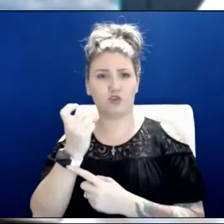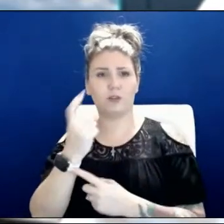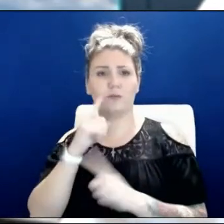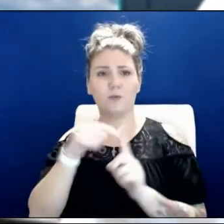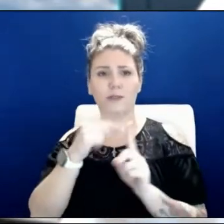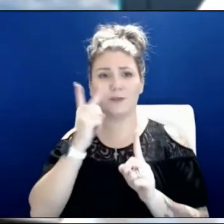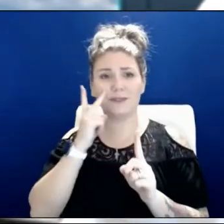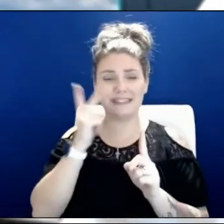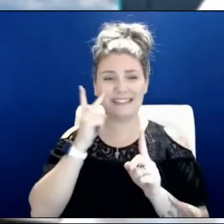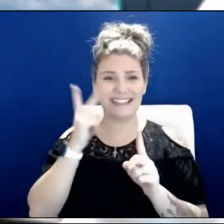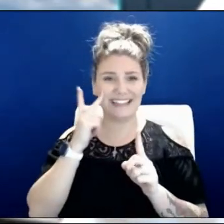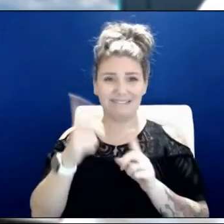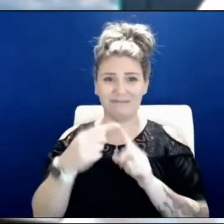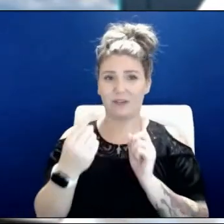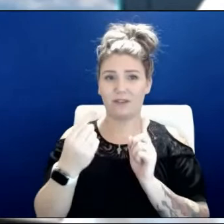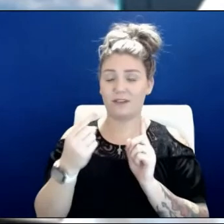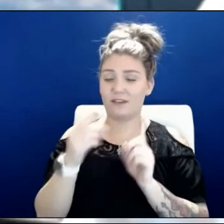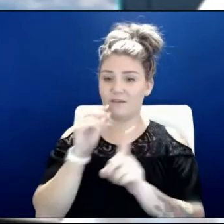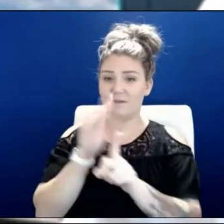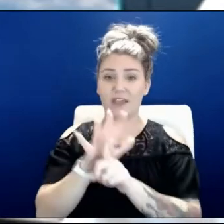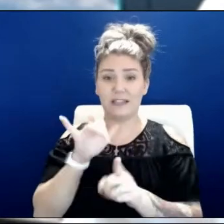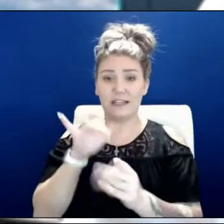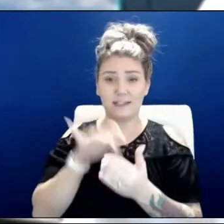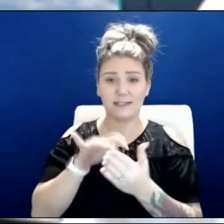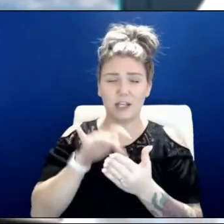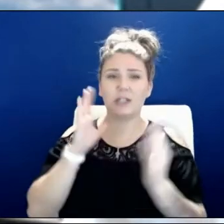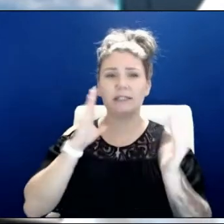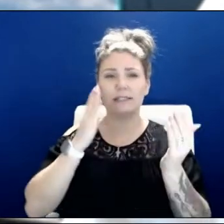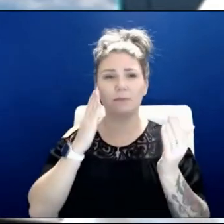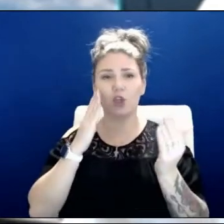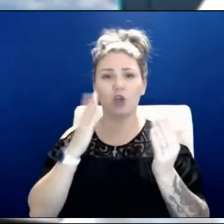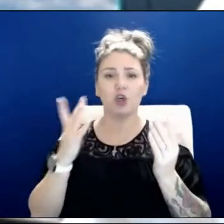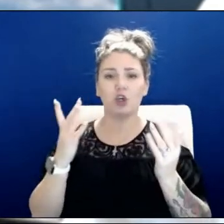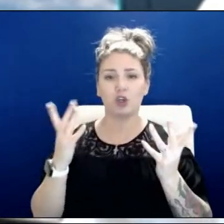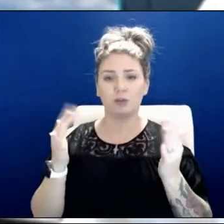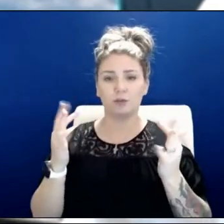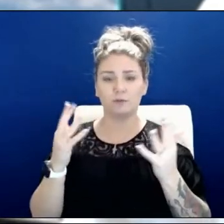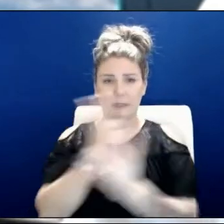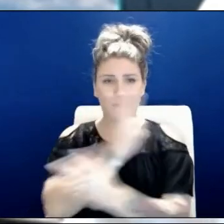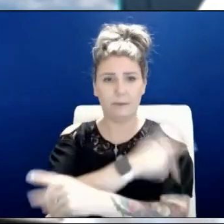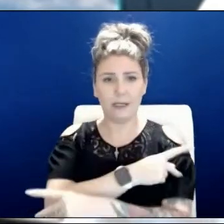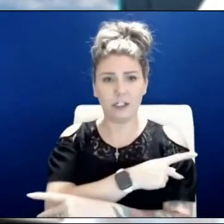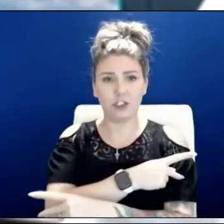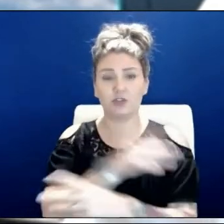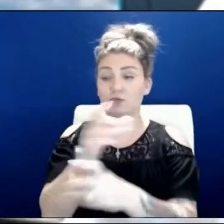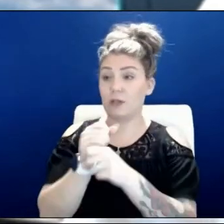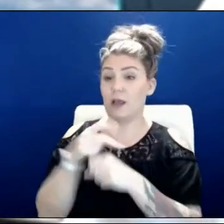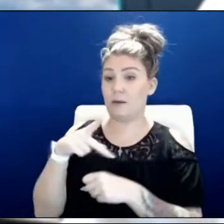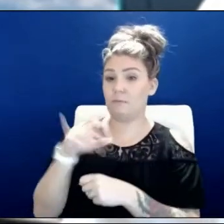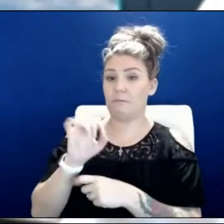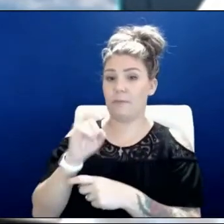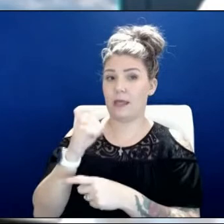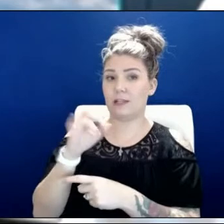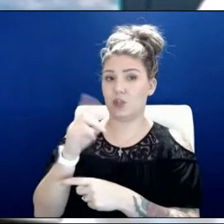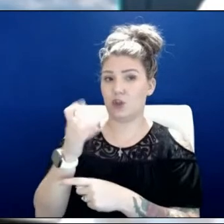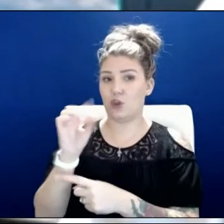effects in this study, they were similar between the patients that received Paxlovid and those that did not.